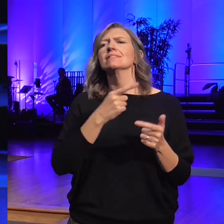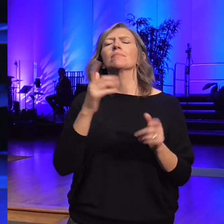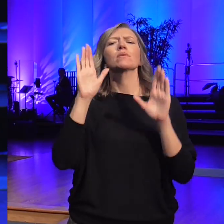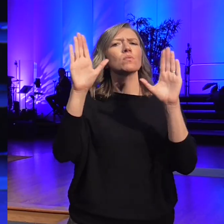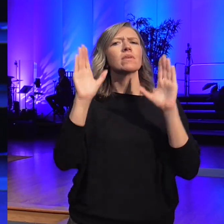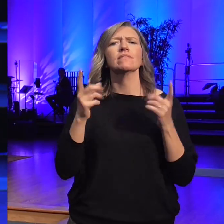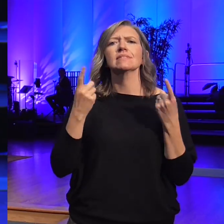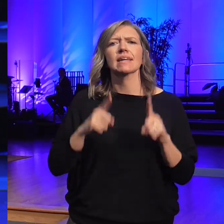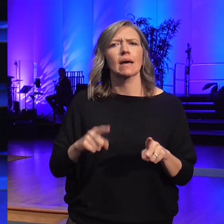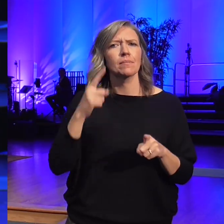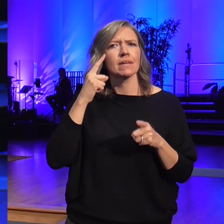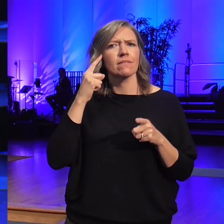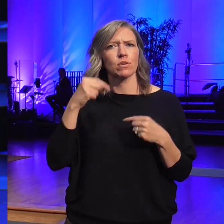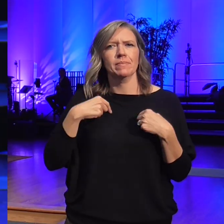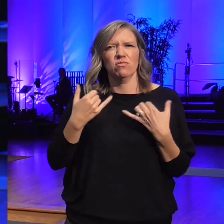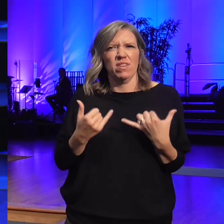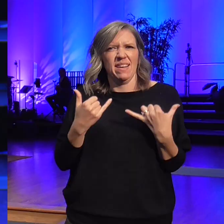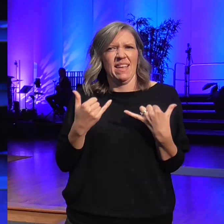me right now.